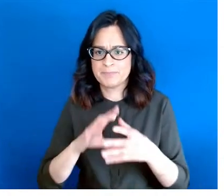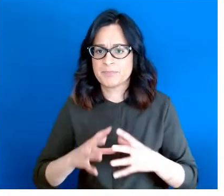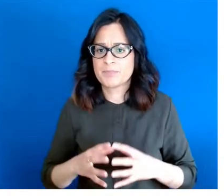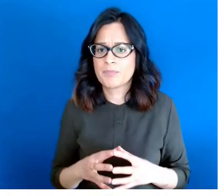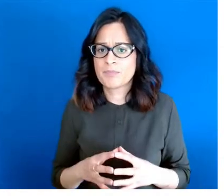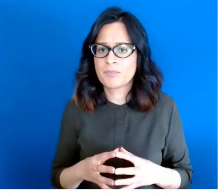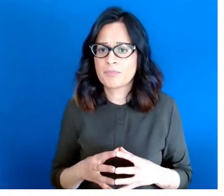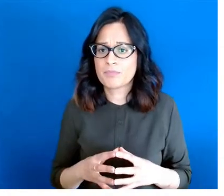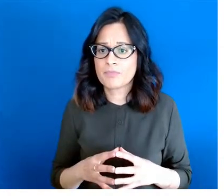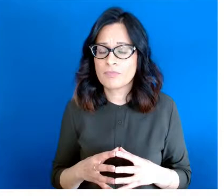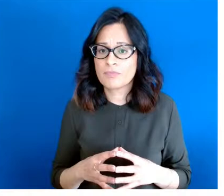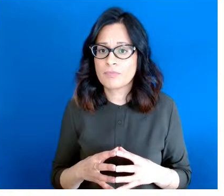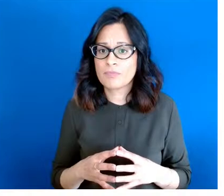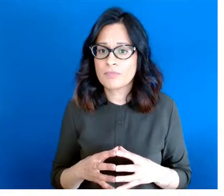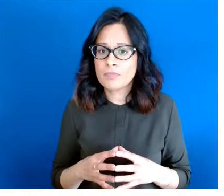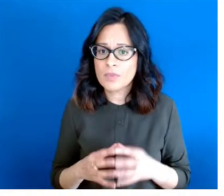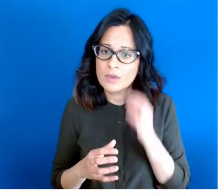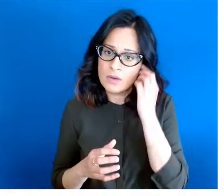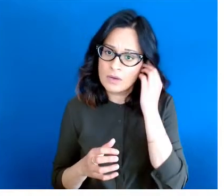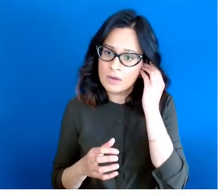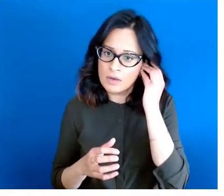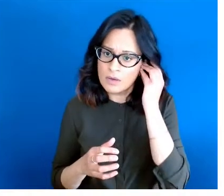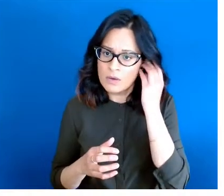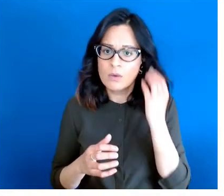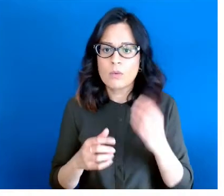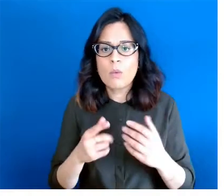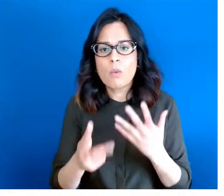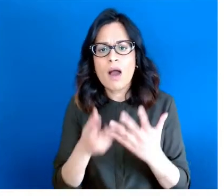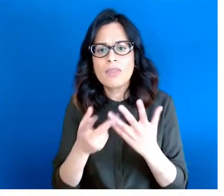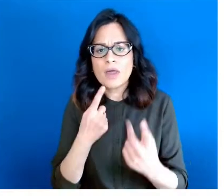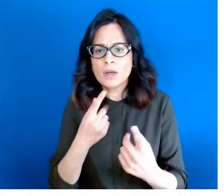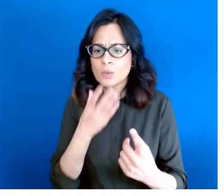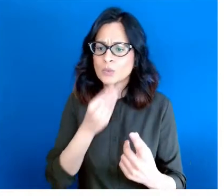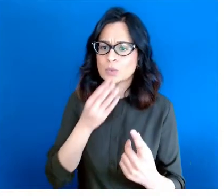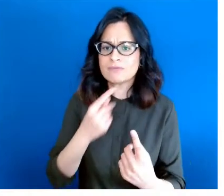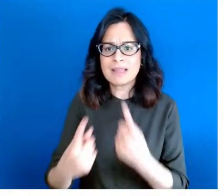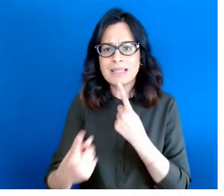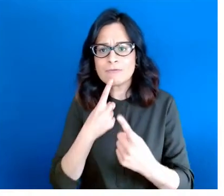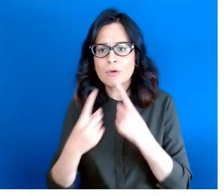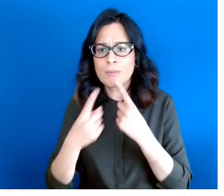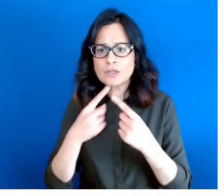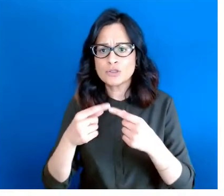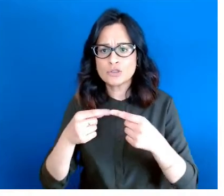So link here for useful information, and there's some useful websites here.